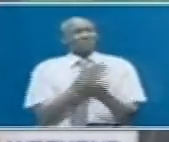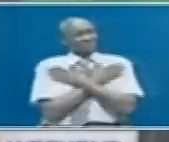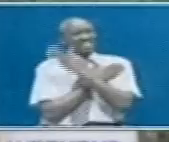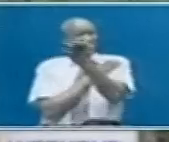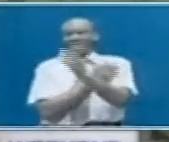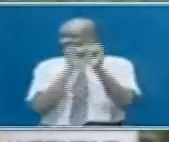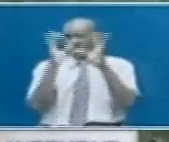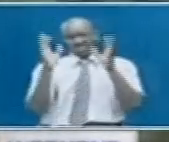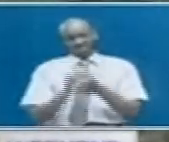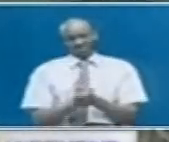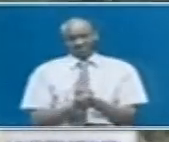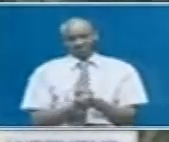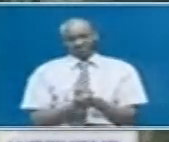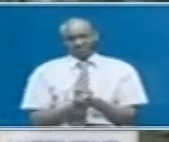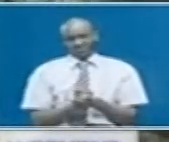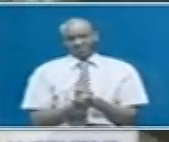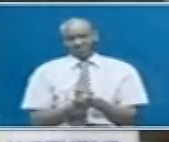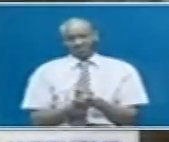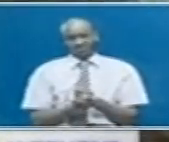hapa.